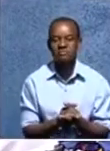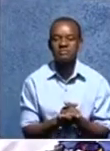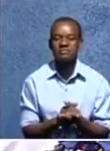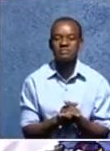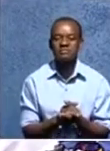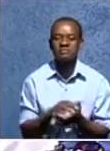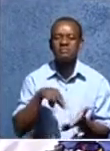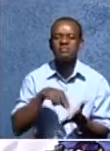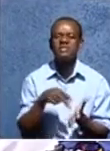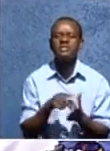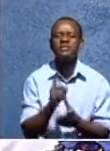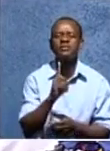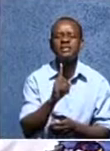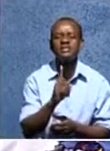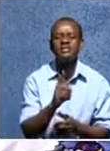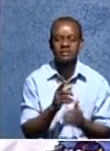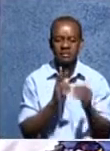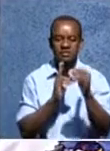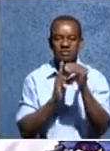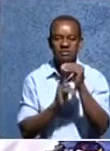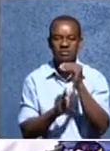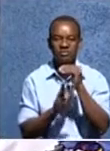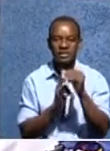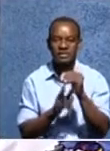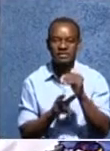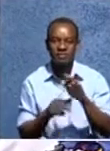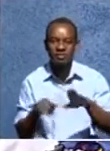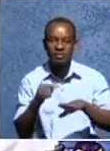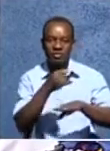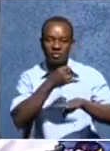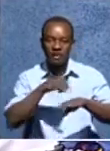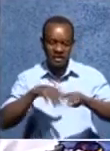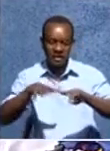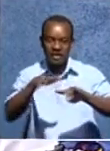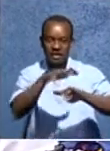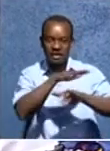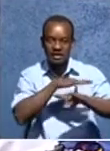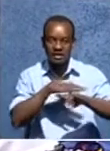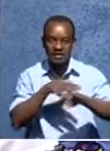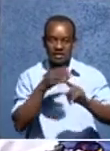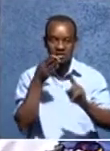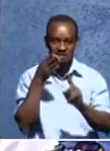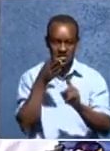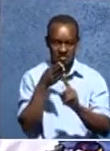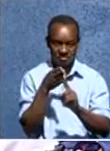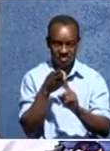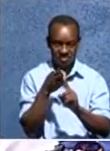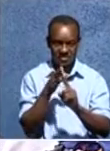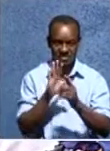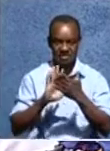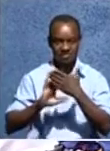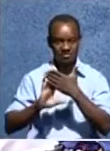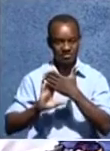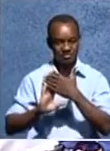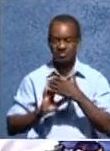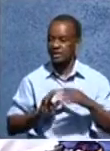that the Tourism Conservancy is meant to conserve the environment, but of course bringing